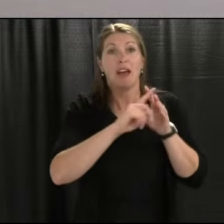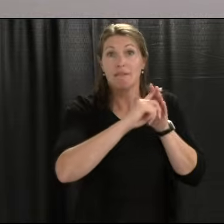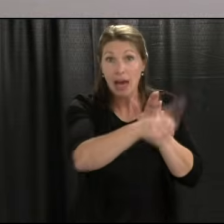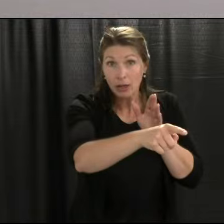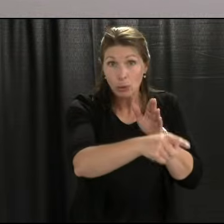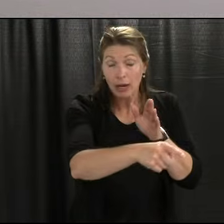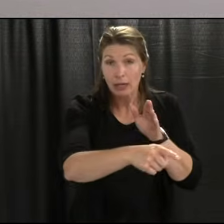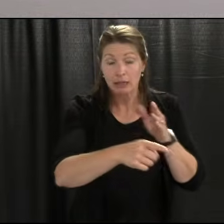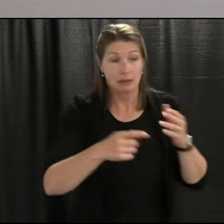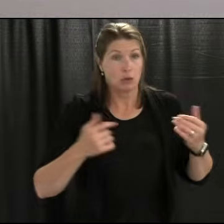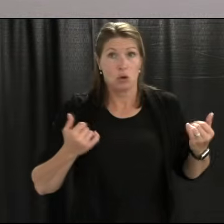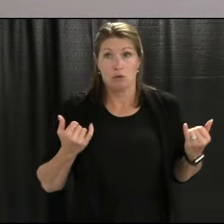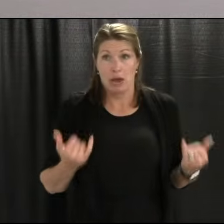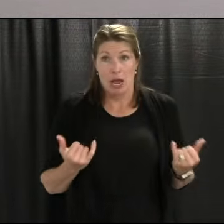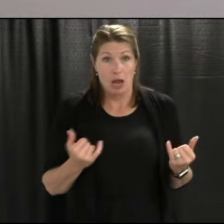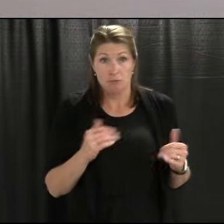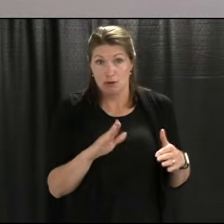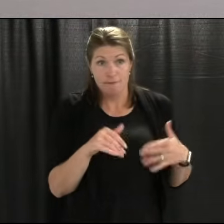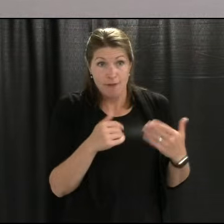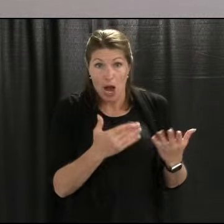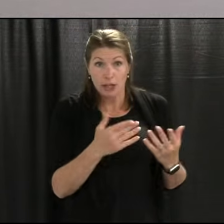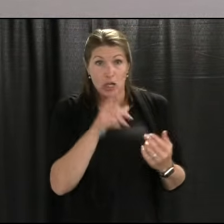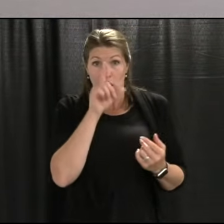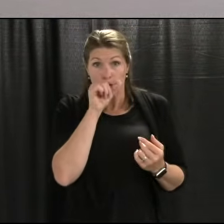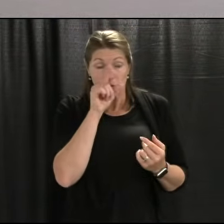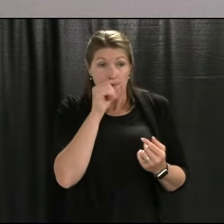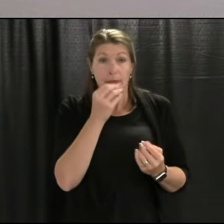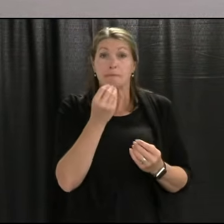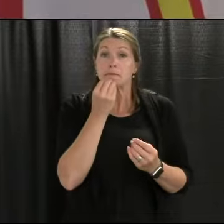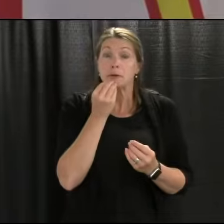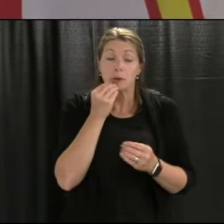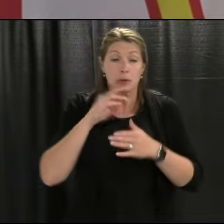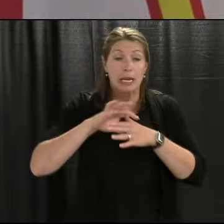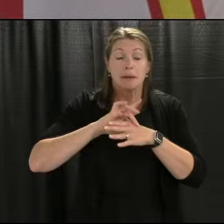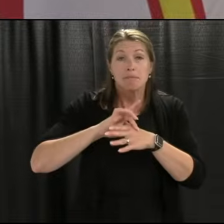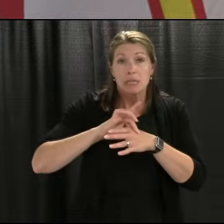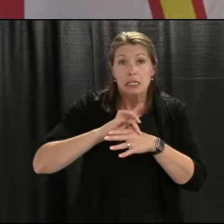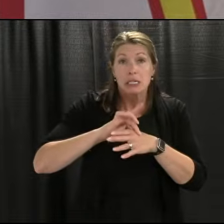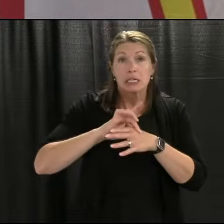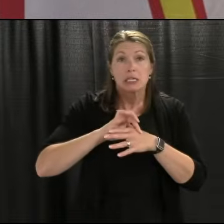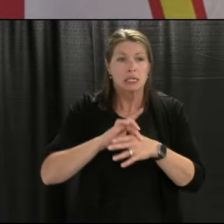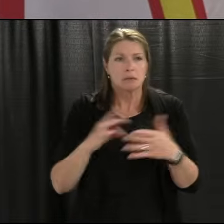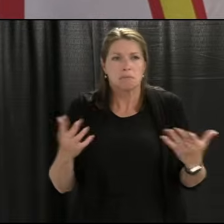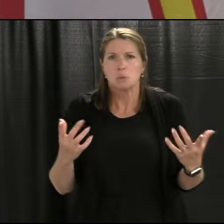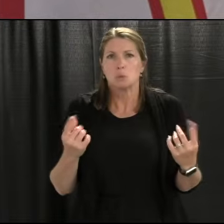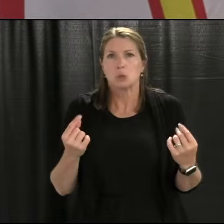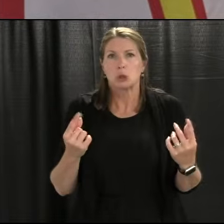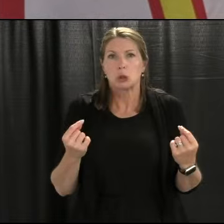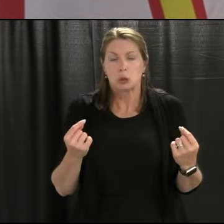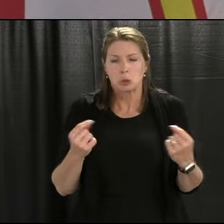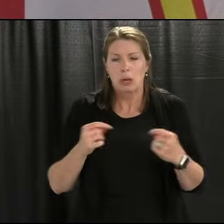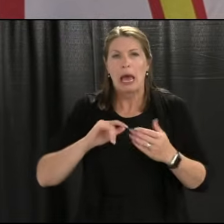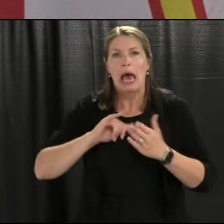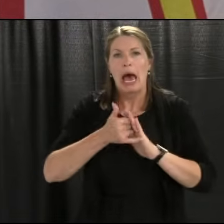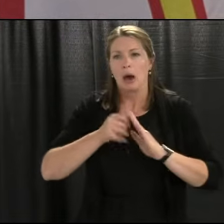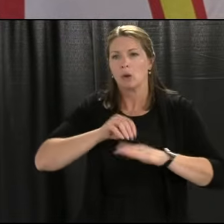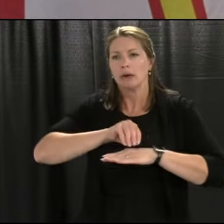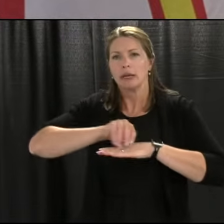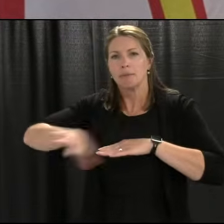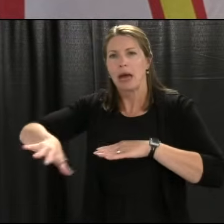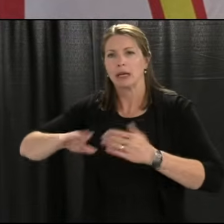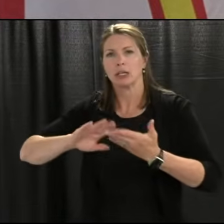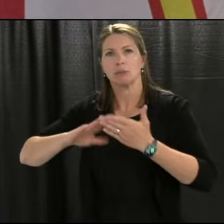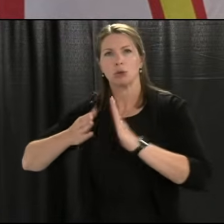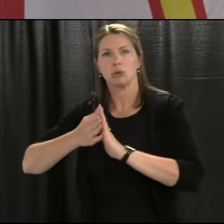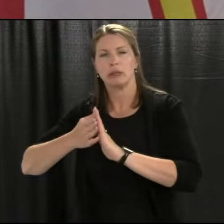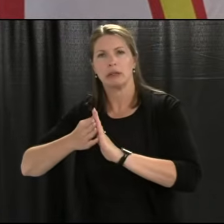as, one of the other consequences? Yeah, those all kinds of consequences are going to happen as we go through